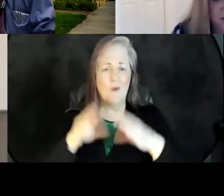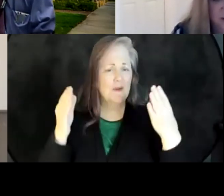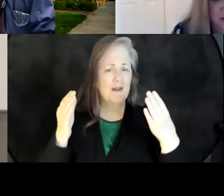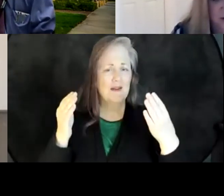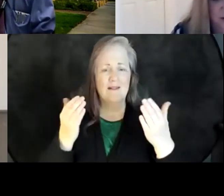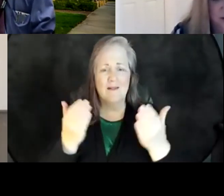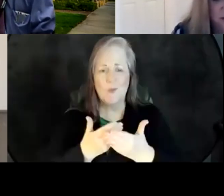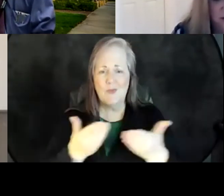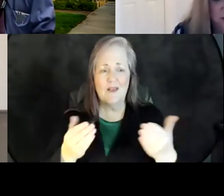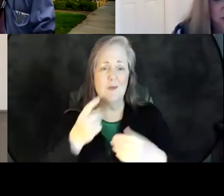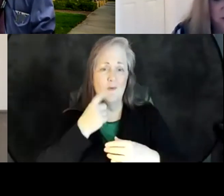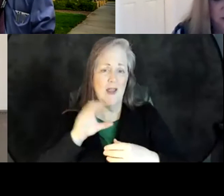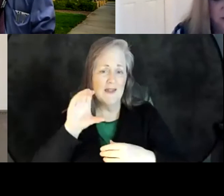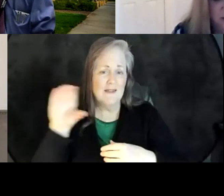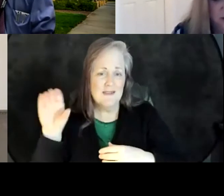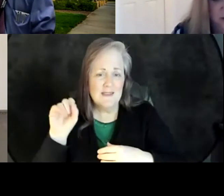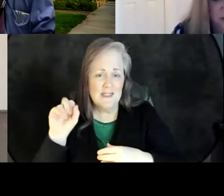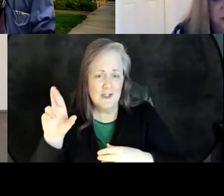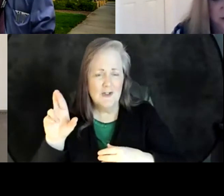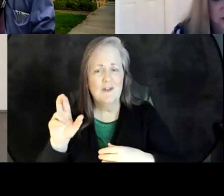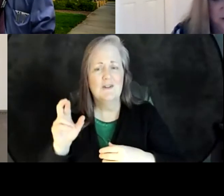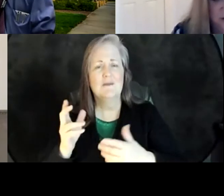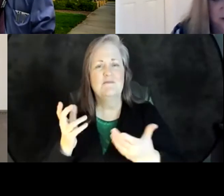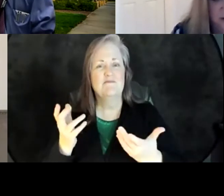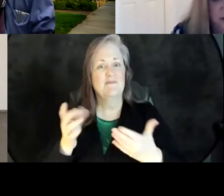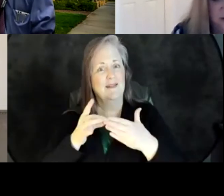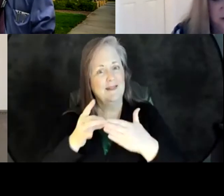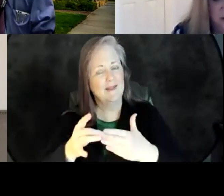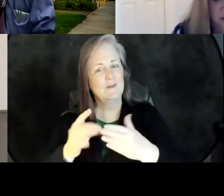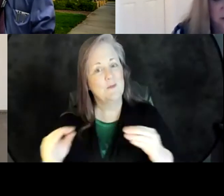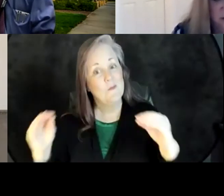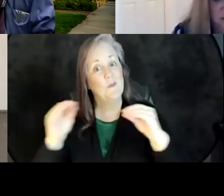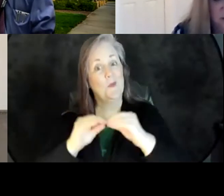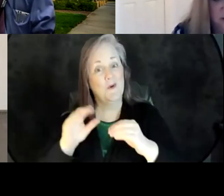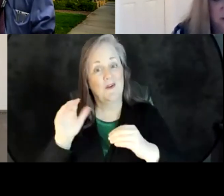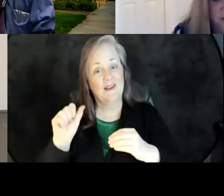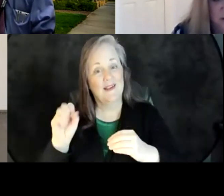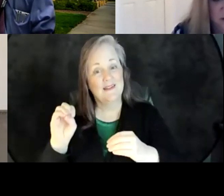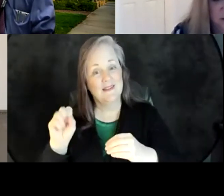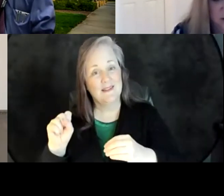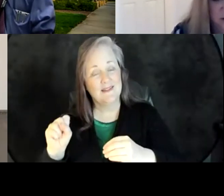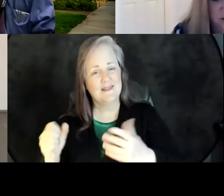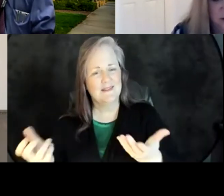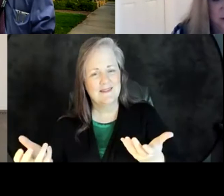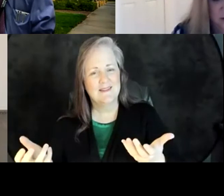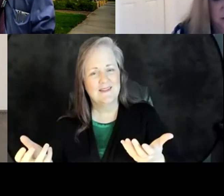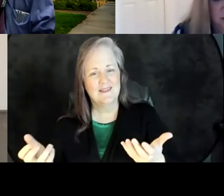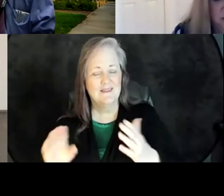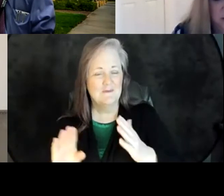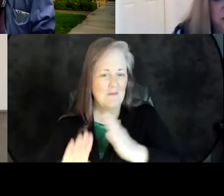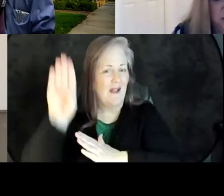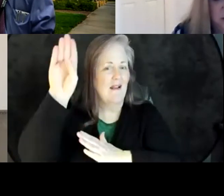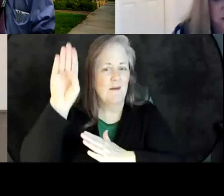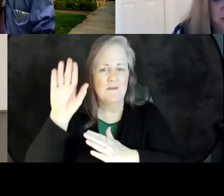red tier, that doesn't then lead to a higher caseload and put us right back